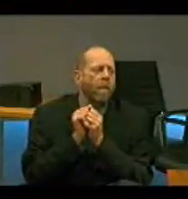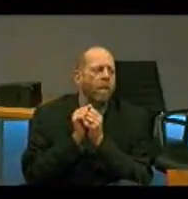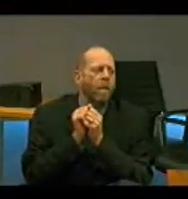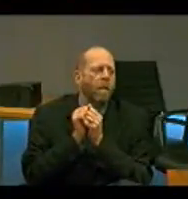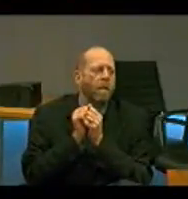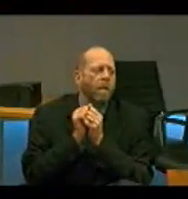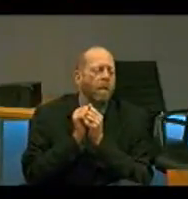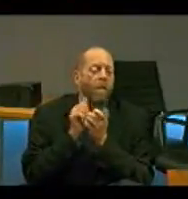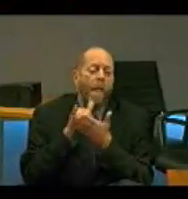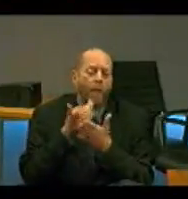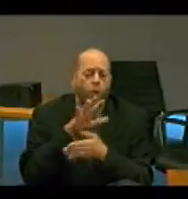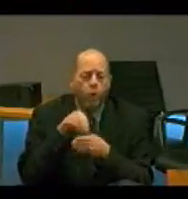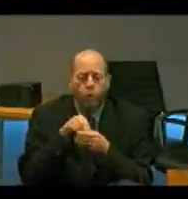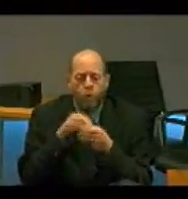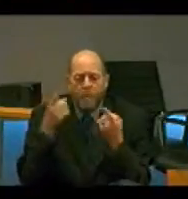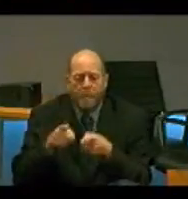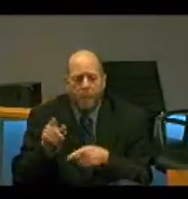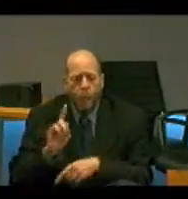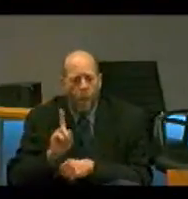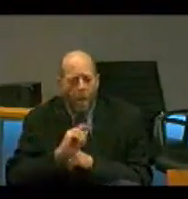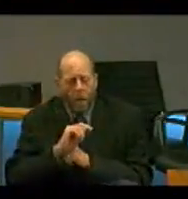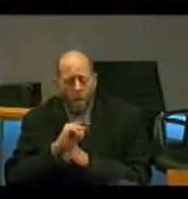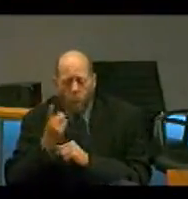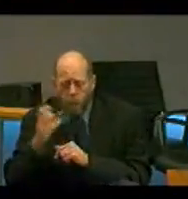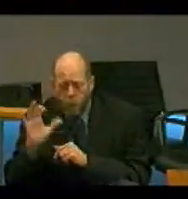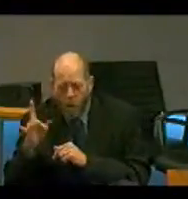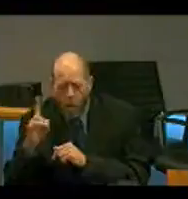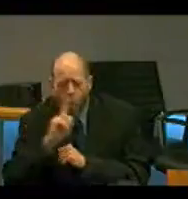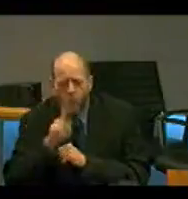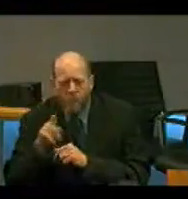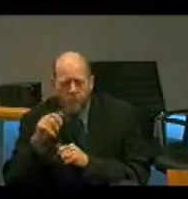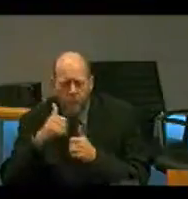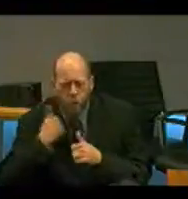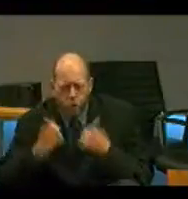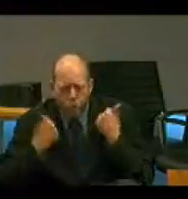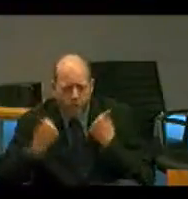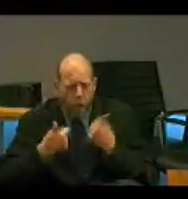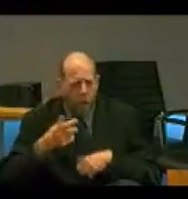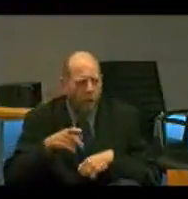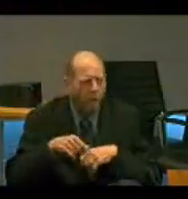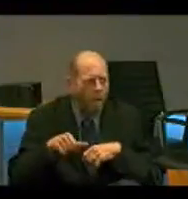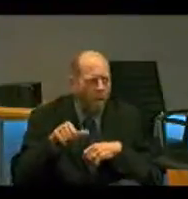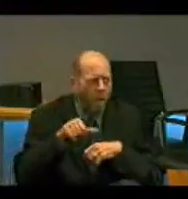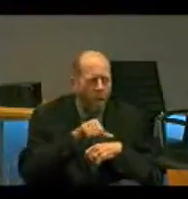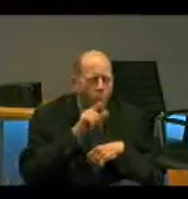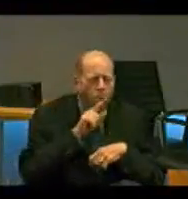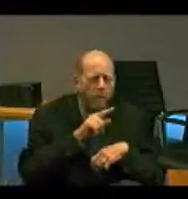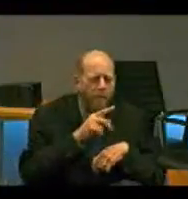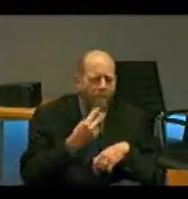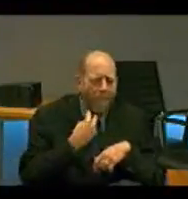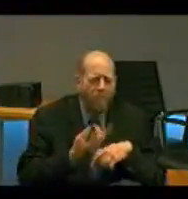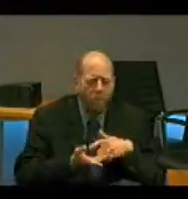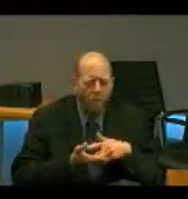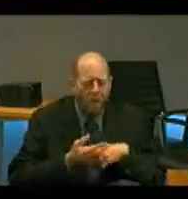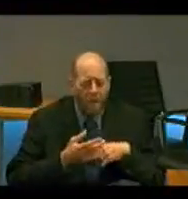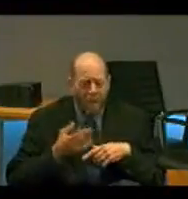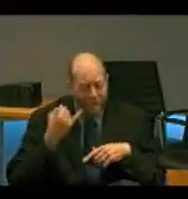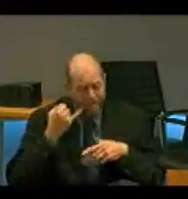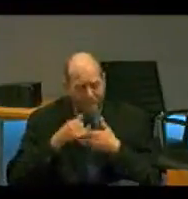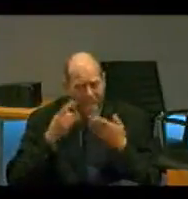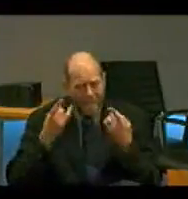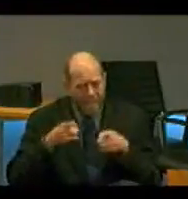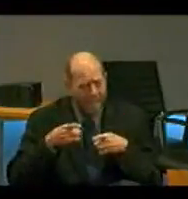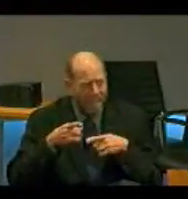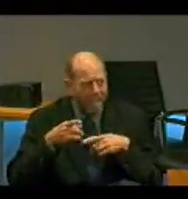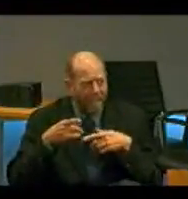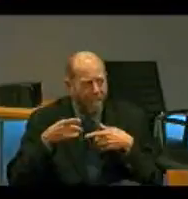include an incident where one child was an aggressor, one child was a victim, if even that incident even permits